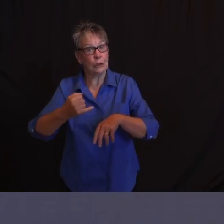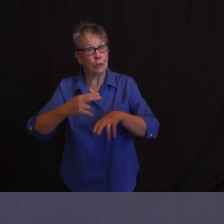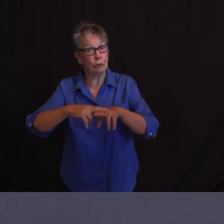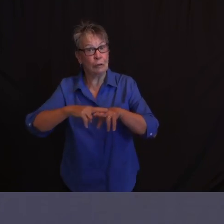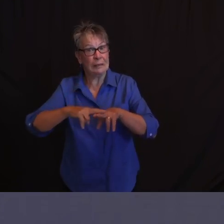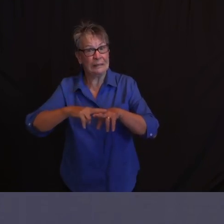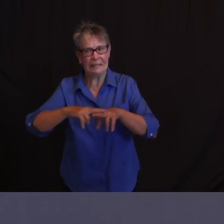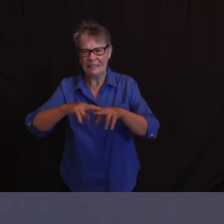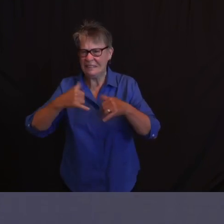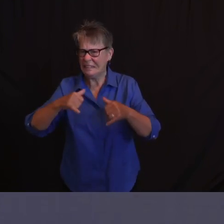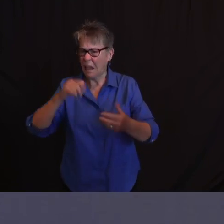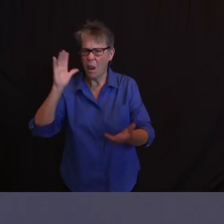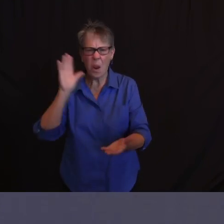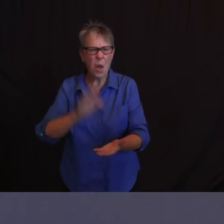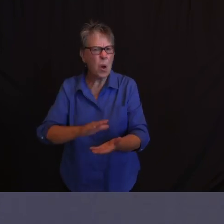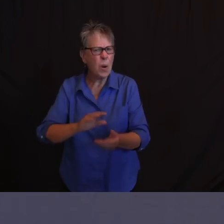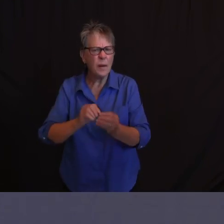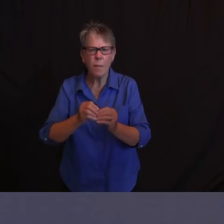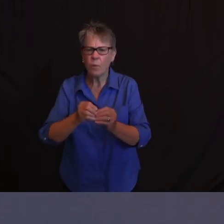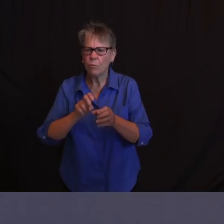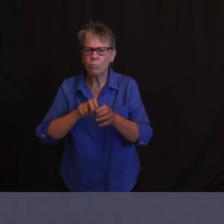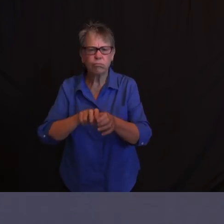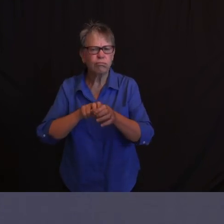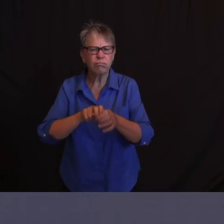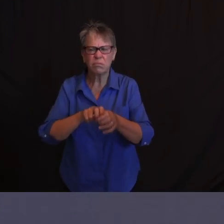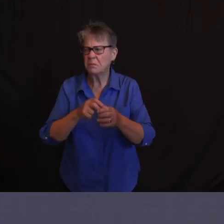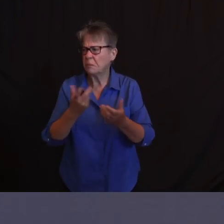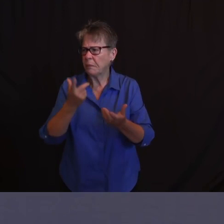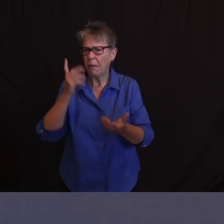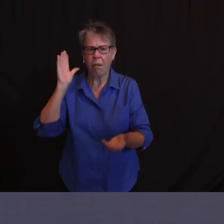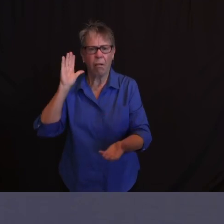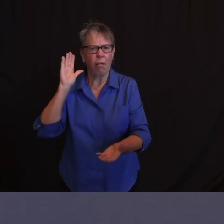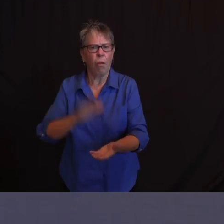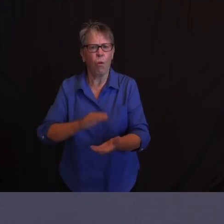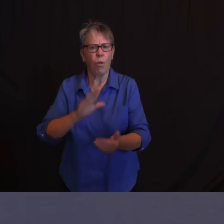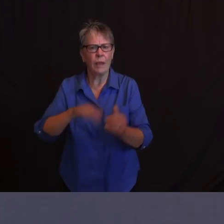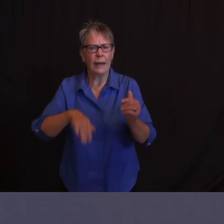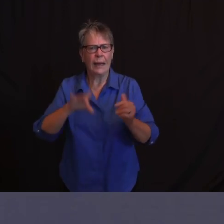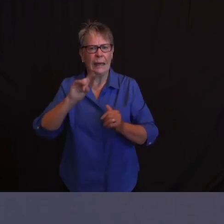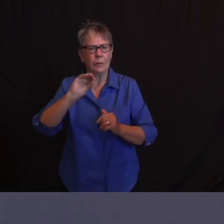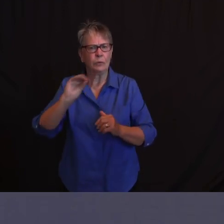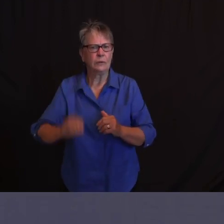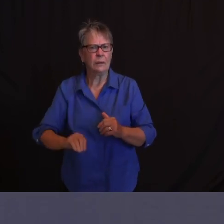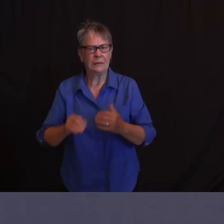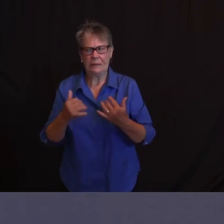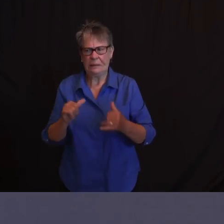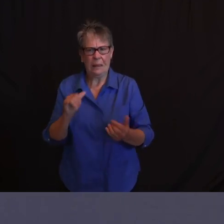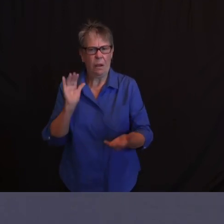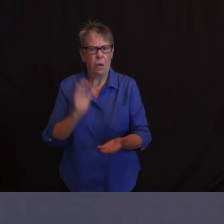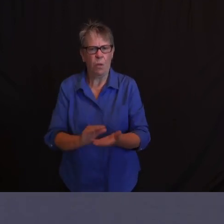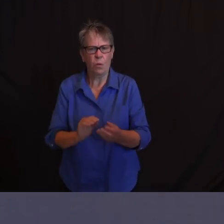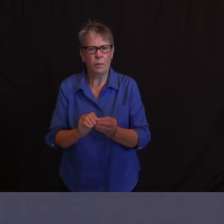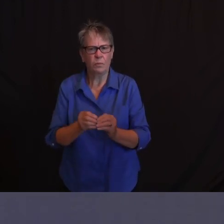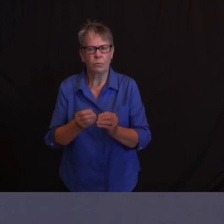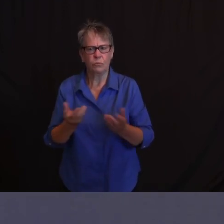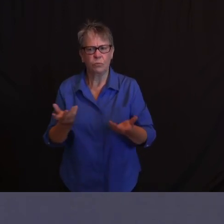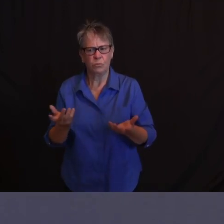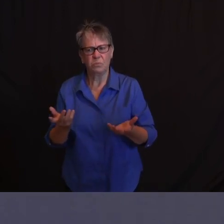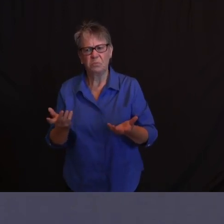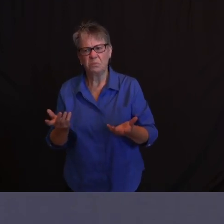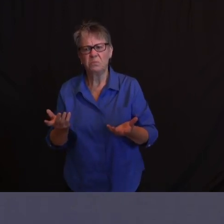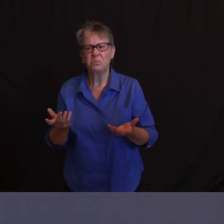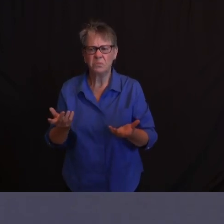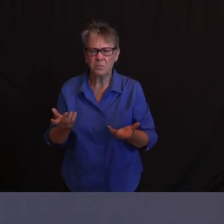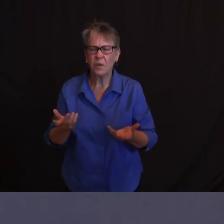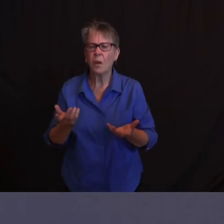are snapping back to business as usual. But we anticipate there will be, at least during rush hours, you'll get